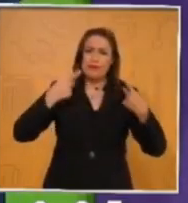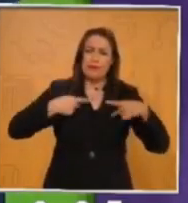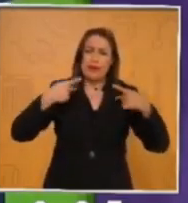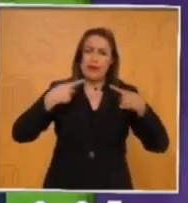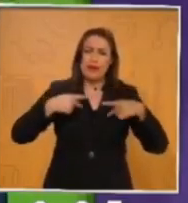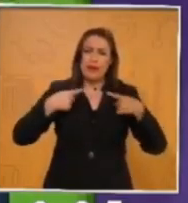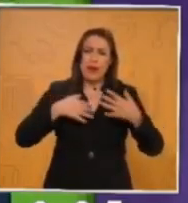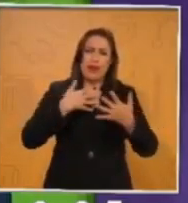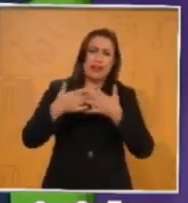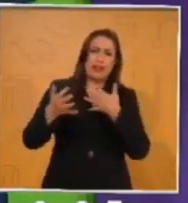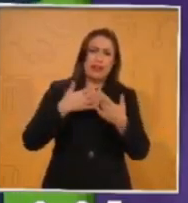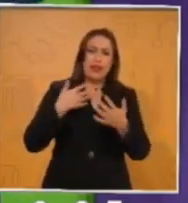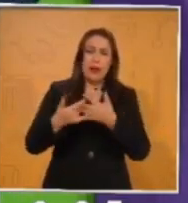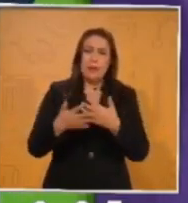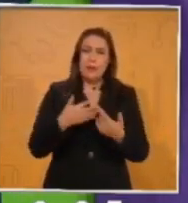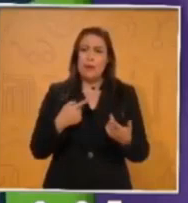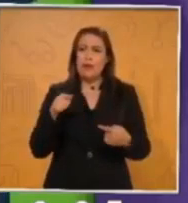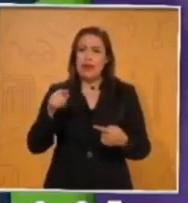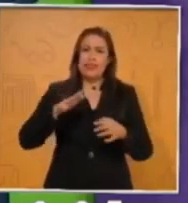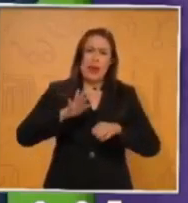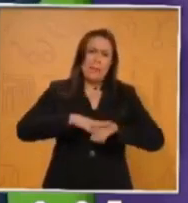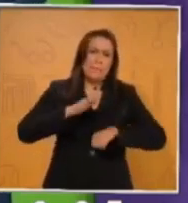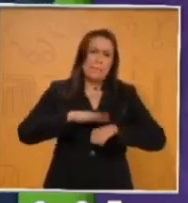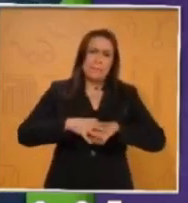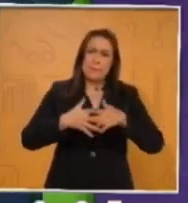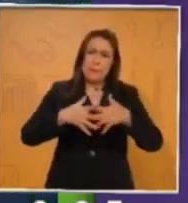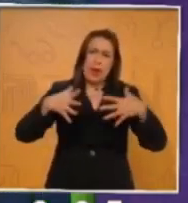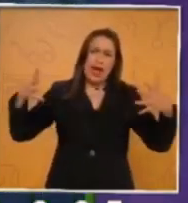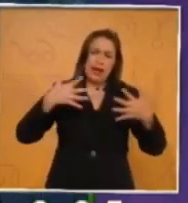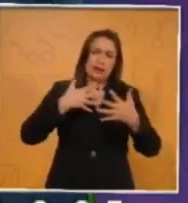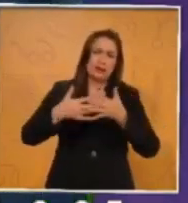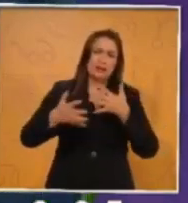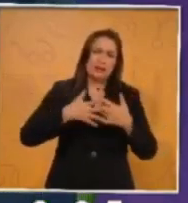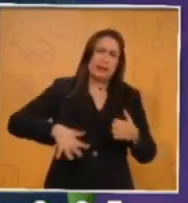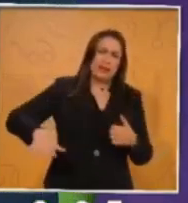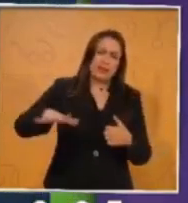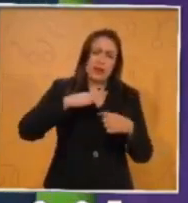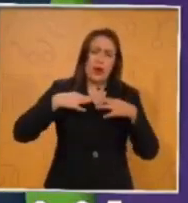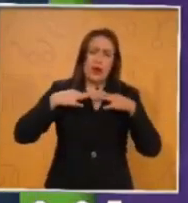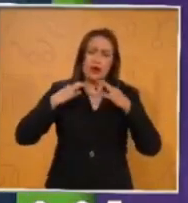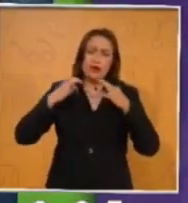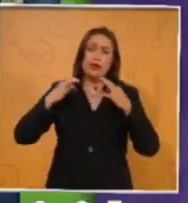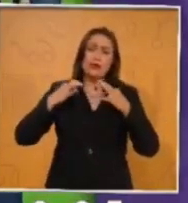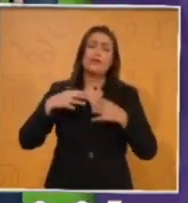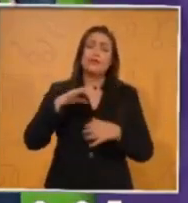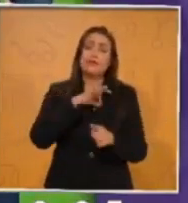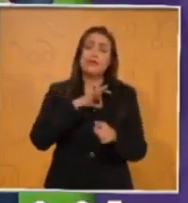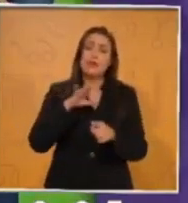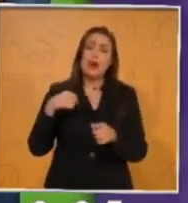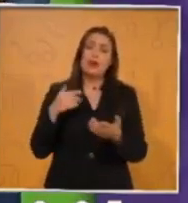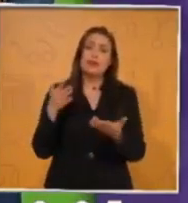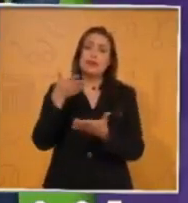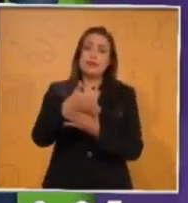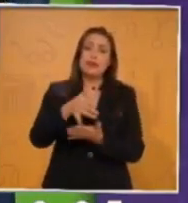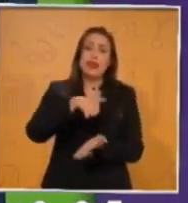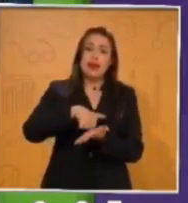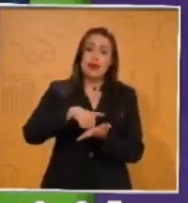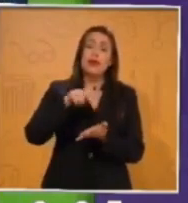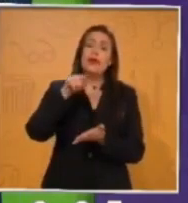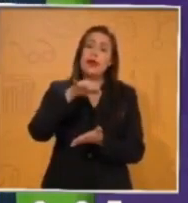the most fashionable clothes, you can go to New York and you will get